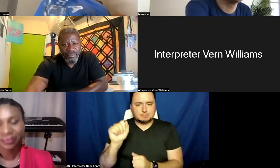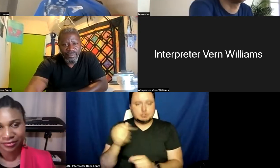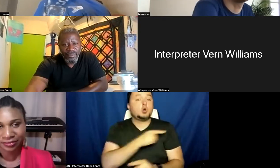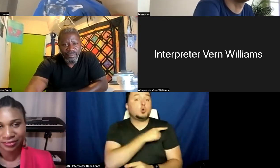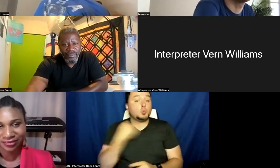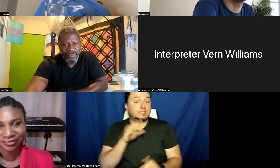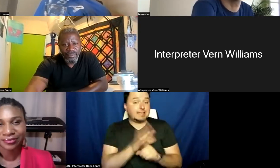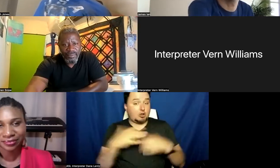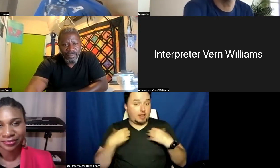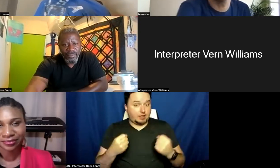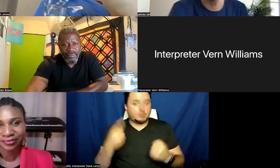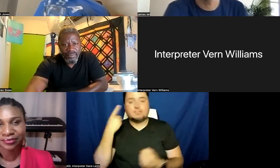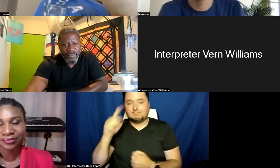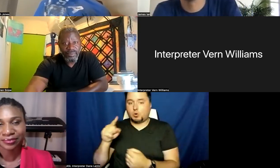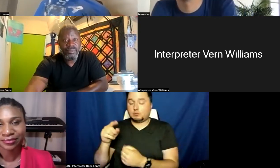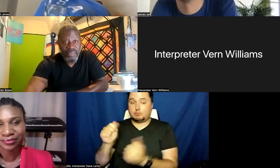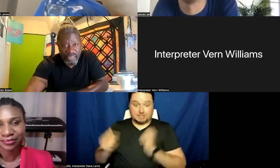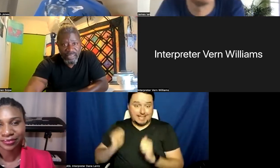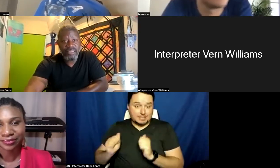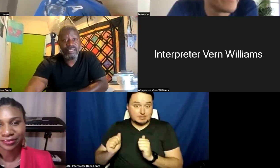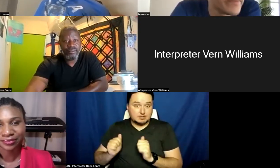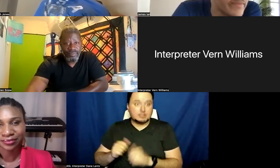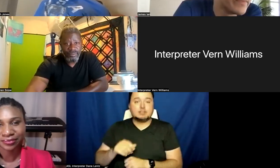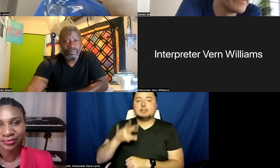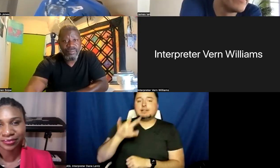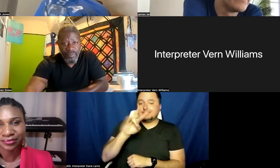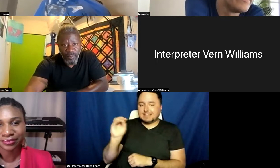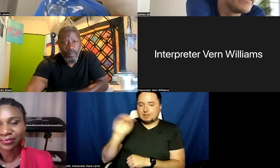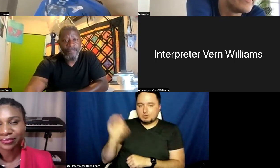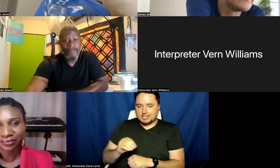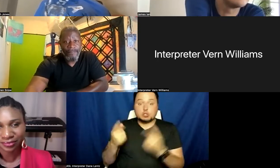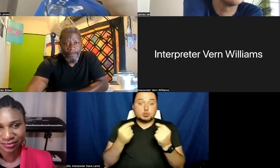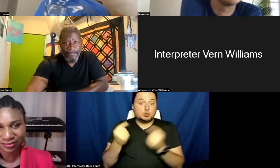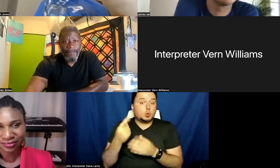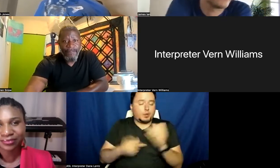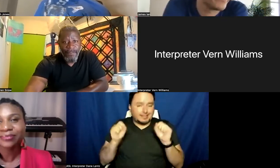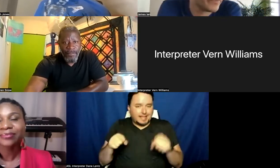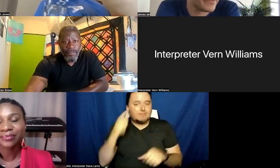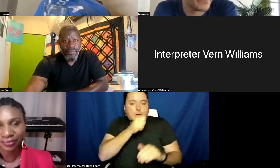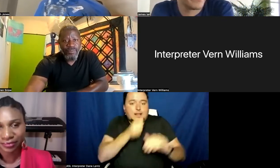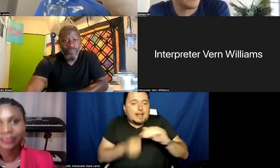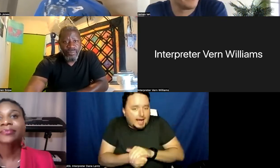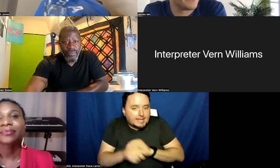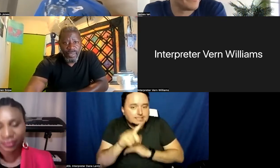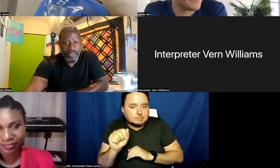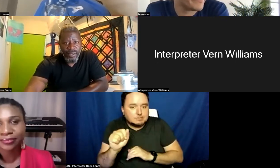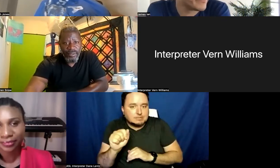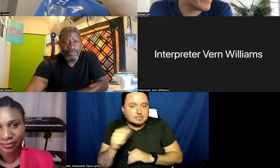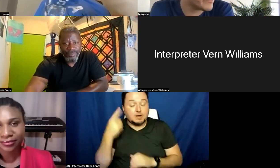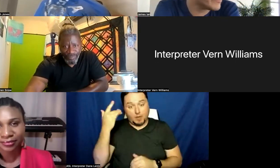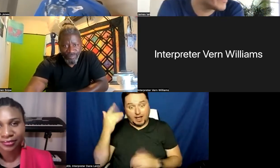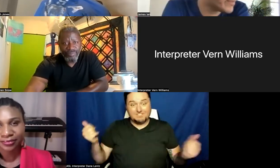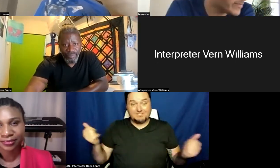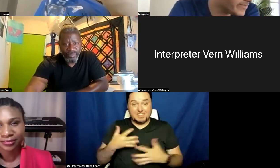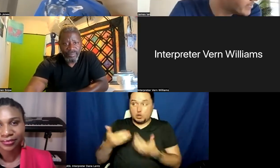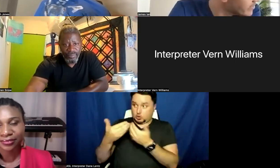gig. 70% do what they can do to conceal their disabilities for fear of losing a gig. So